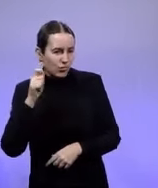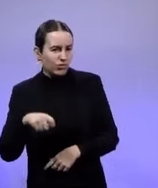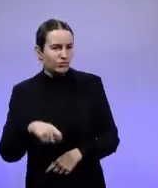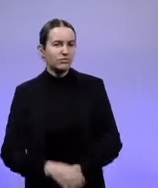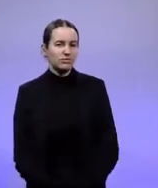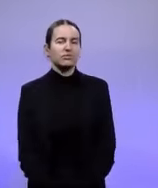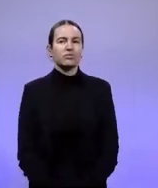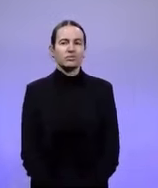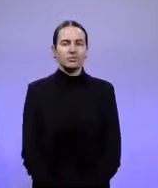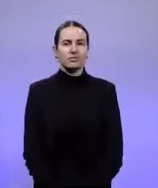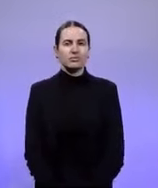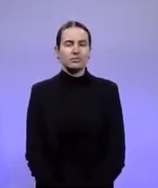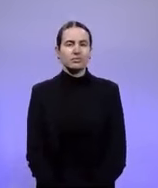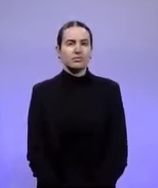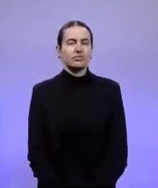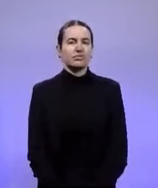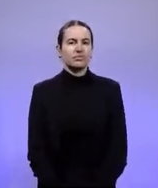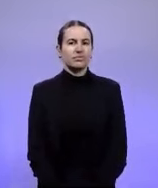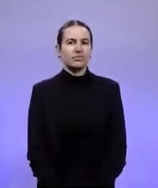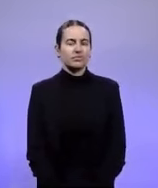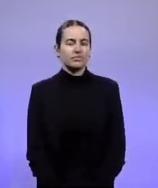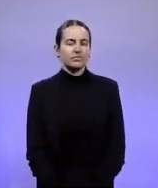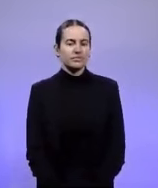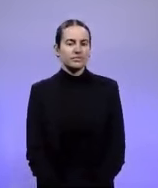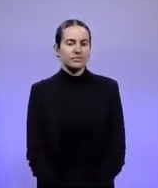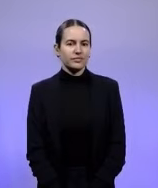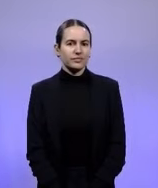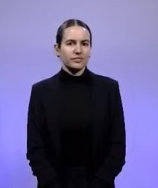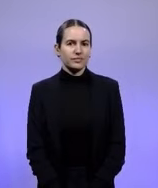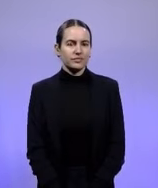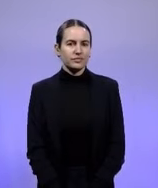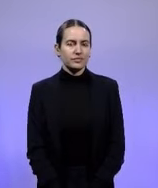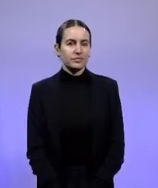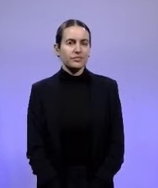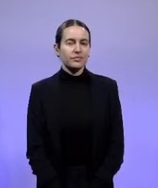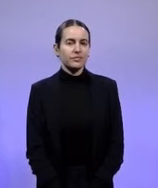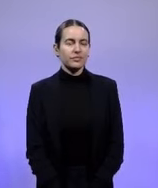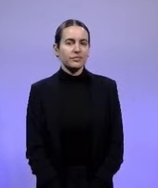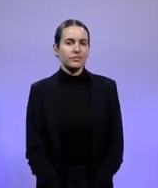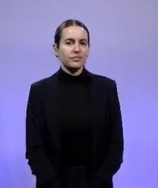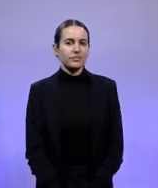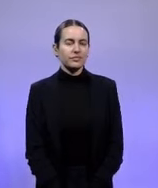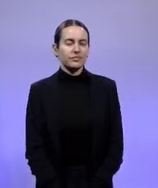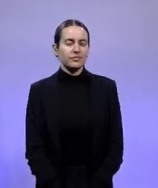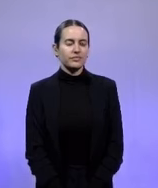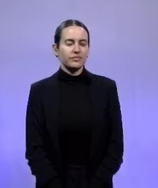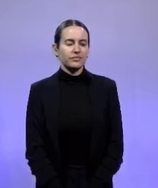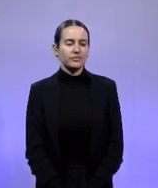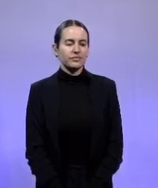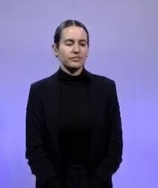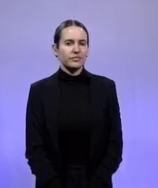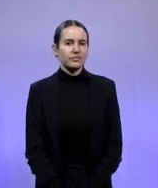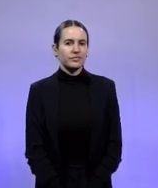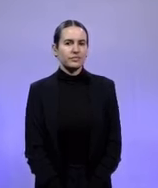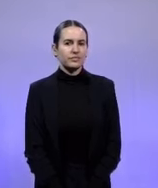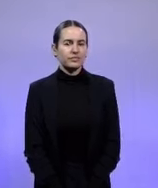But the responsibility for the fate of the Western civilization, based on the freedom and respect